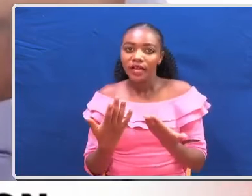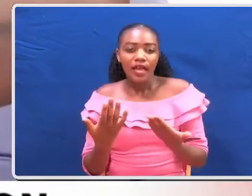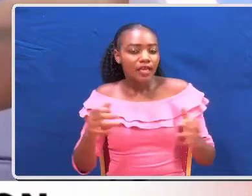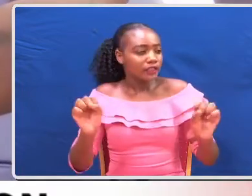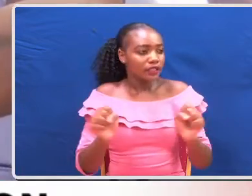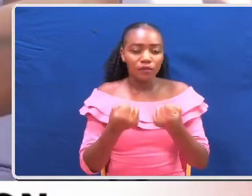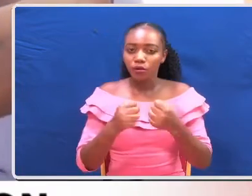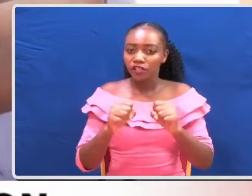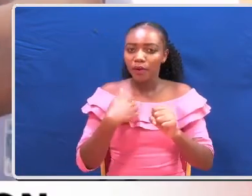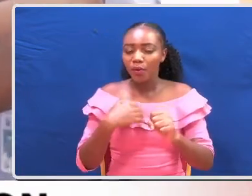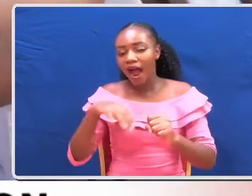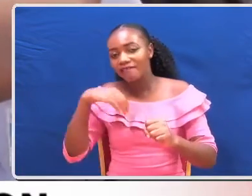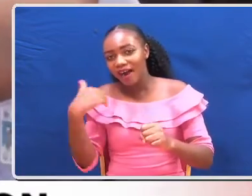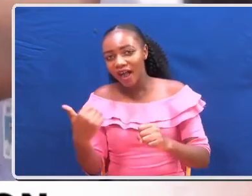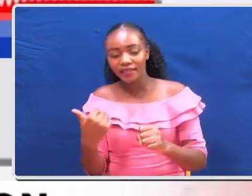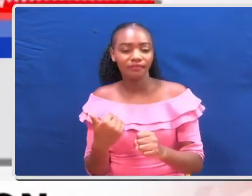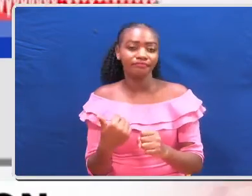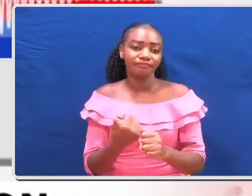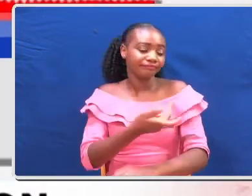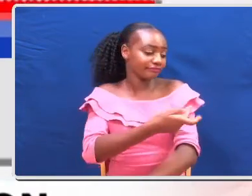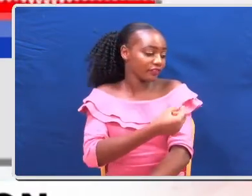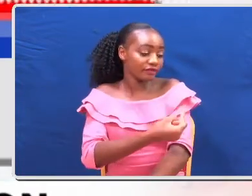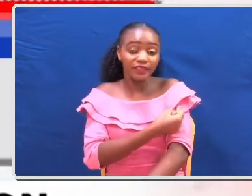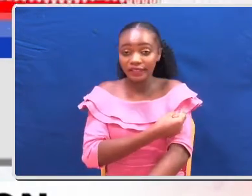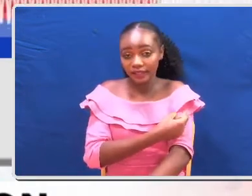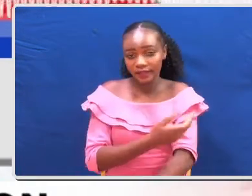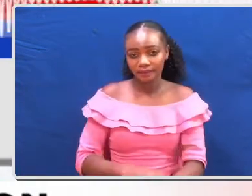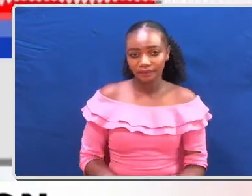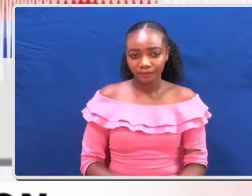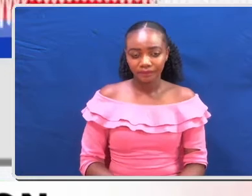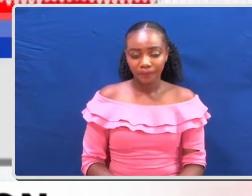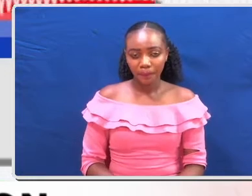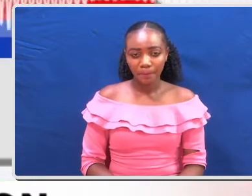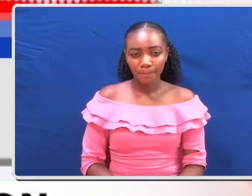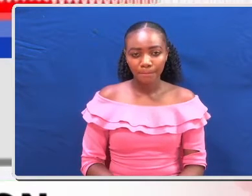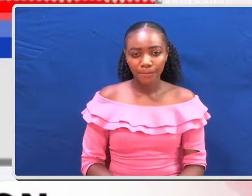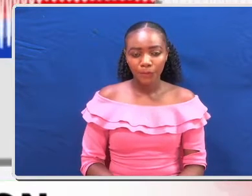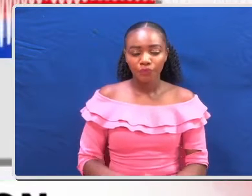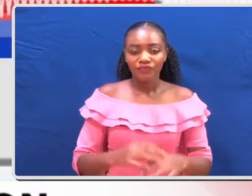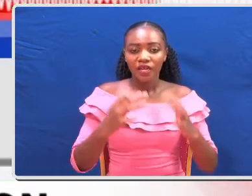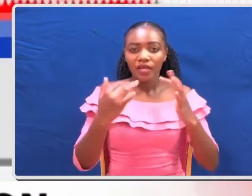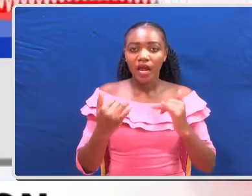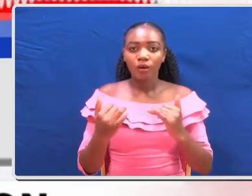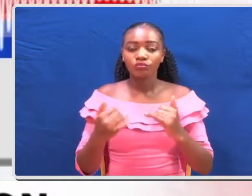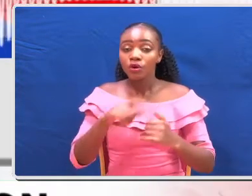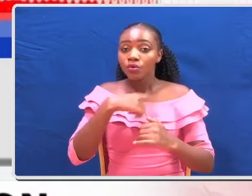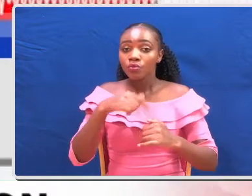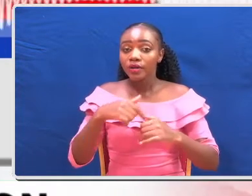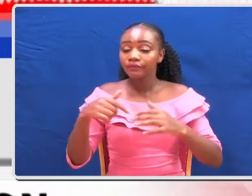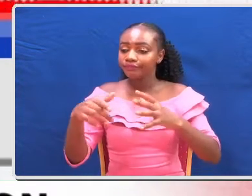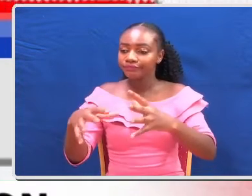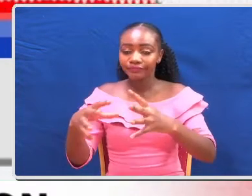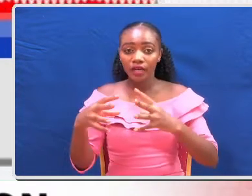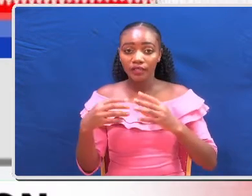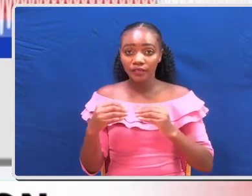may reduce the country's allocations. The vaccine, the stocks that we have, the 2 batches we received, they